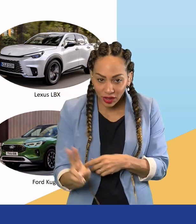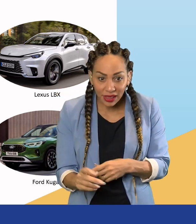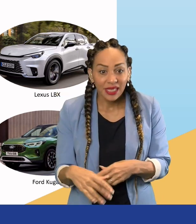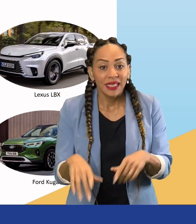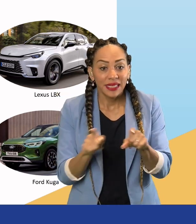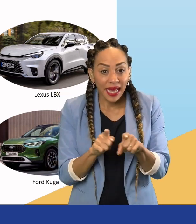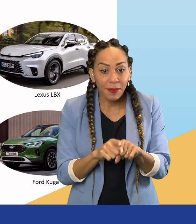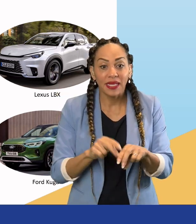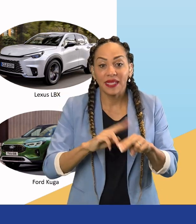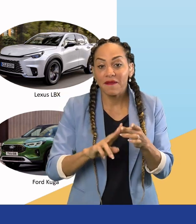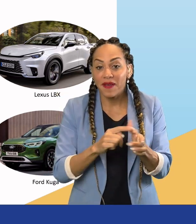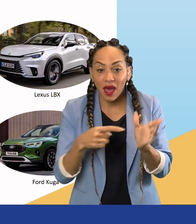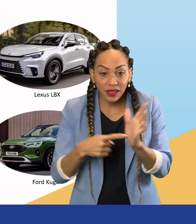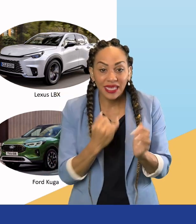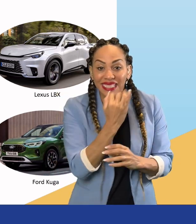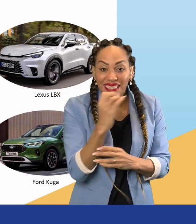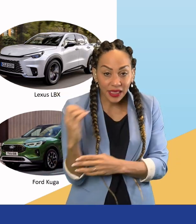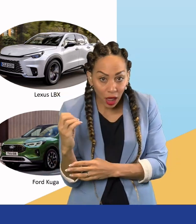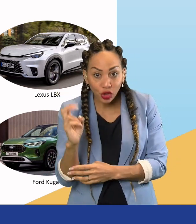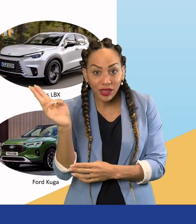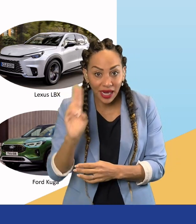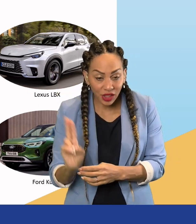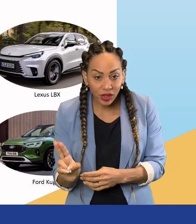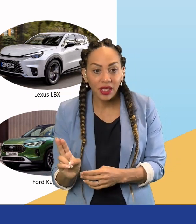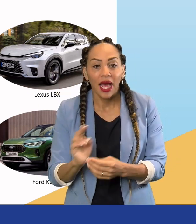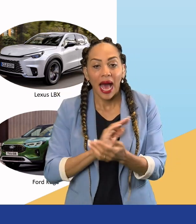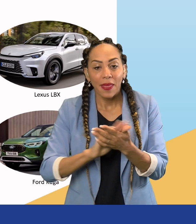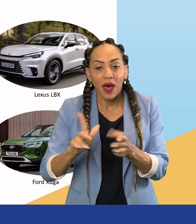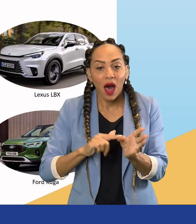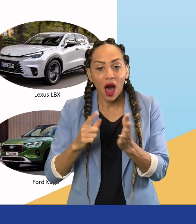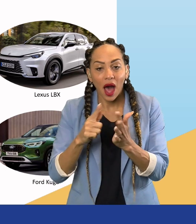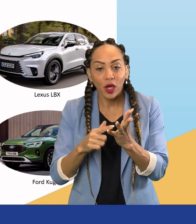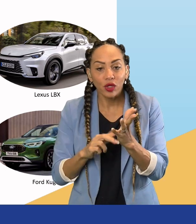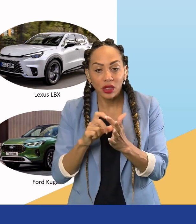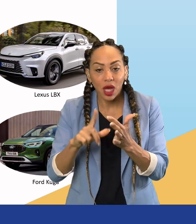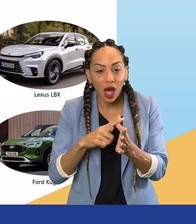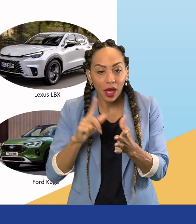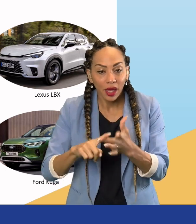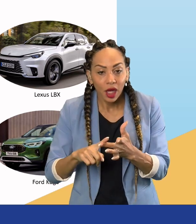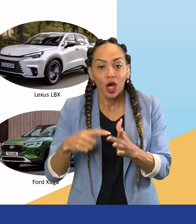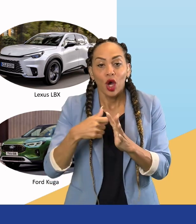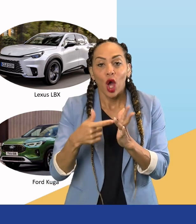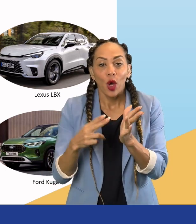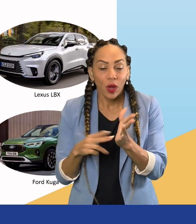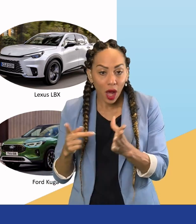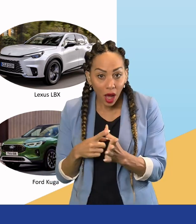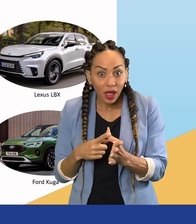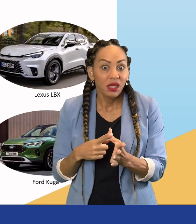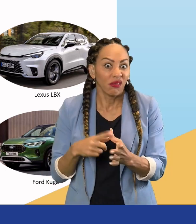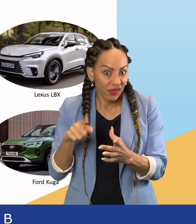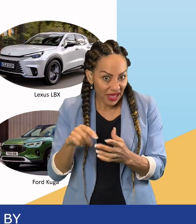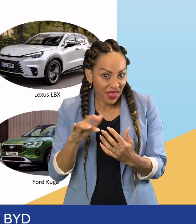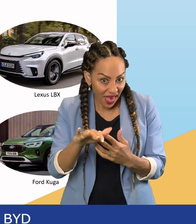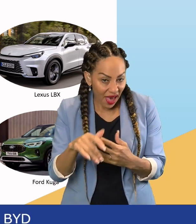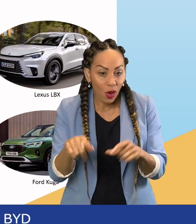the Hyundai Kona, and BYD, a brand new brand into the UK market, all the way from China, with the